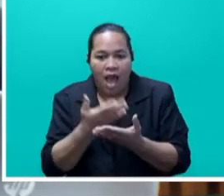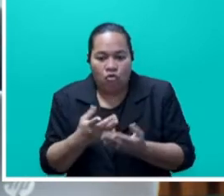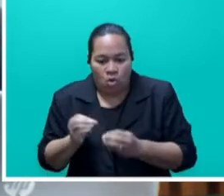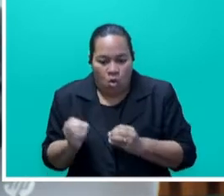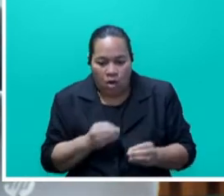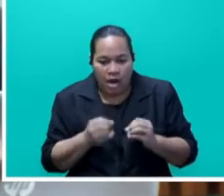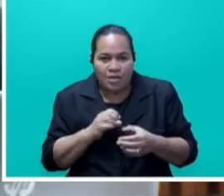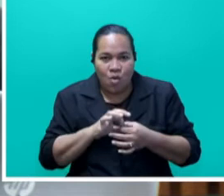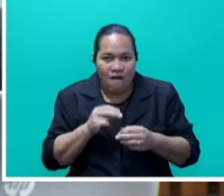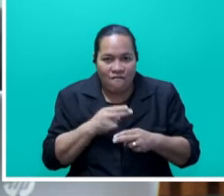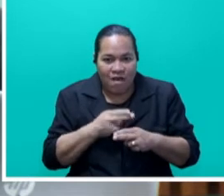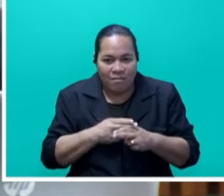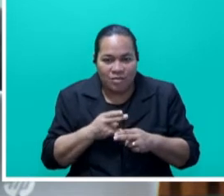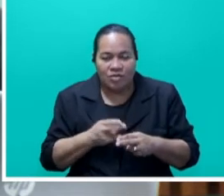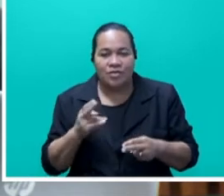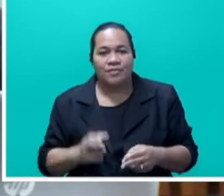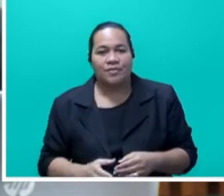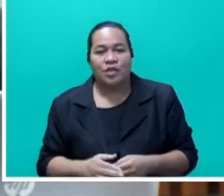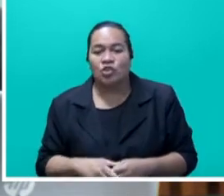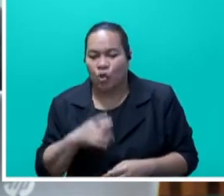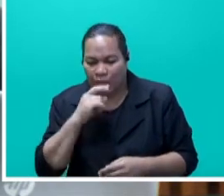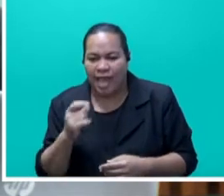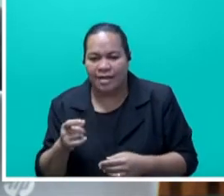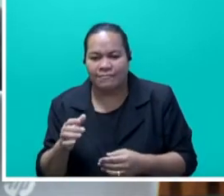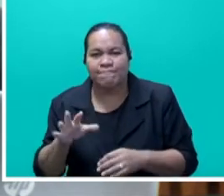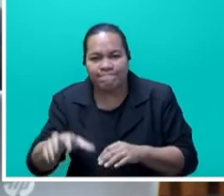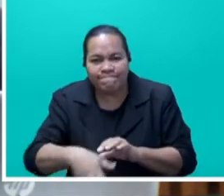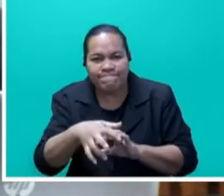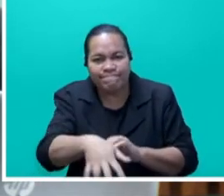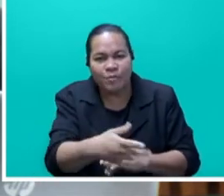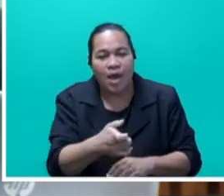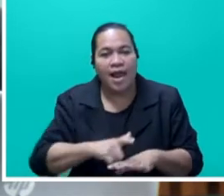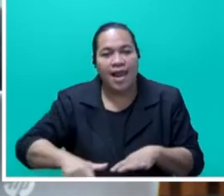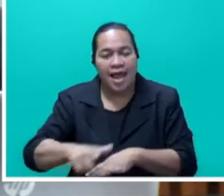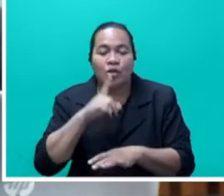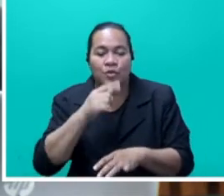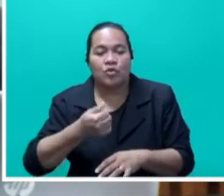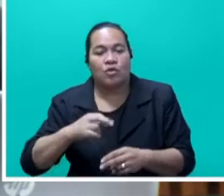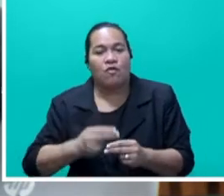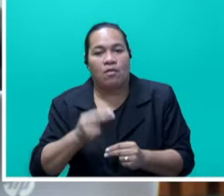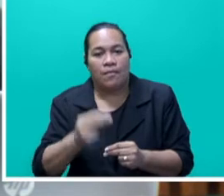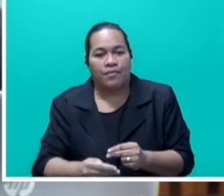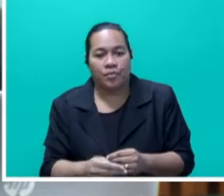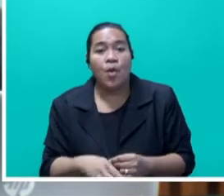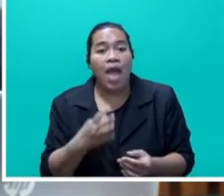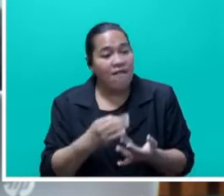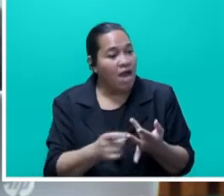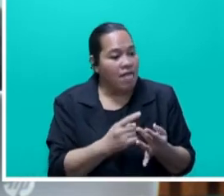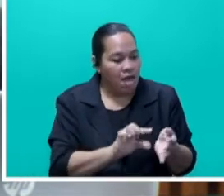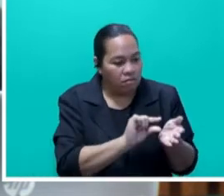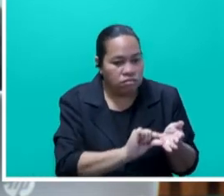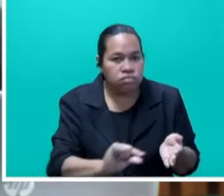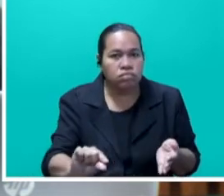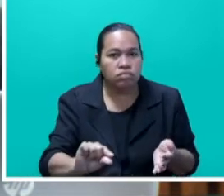farms or bring new land under cultivation, Mr. Speaker said. Mr. Speaker said we've got allocation to allow farmers to